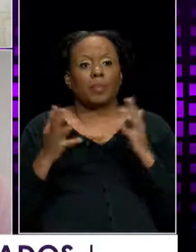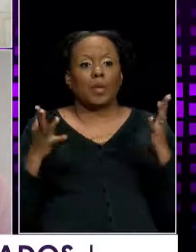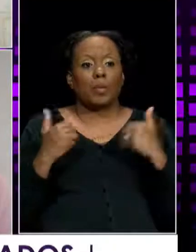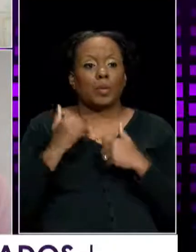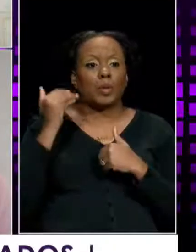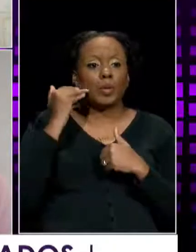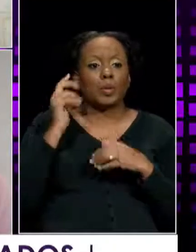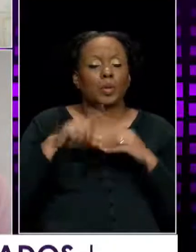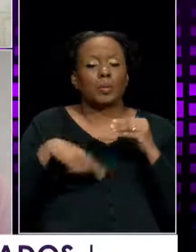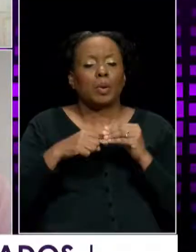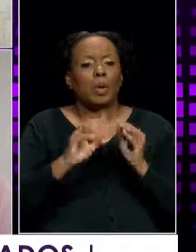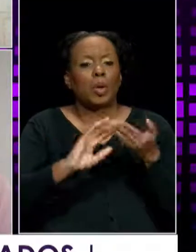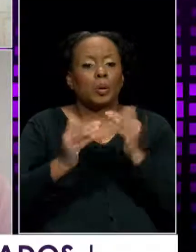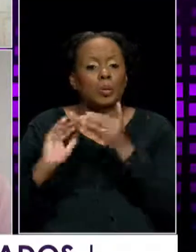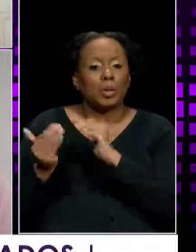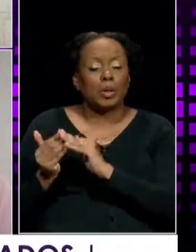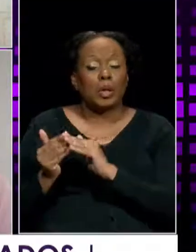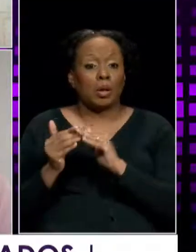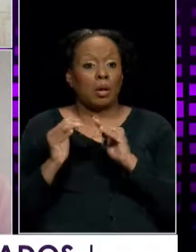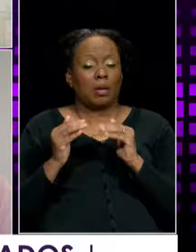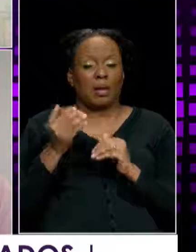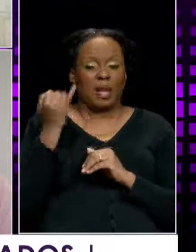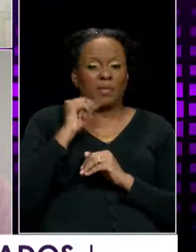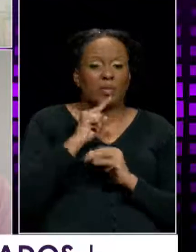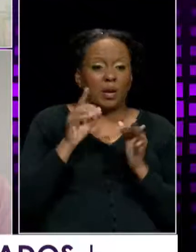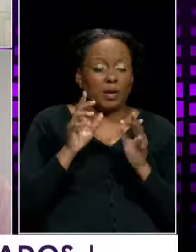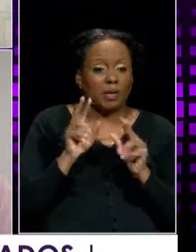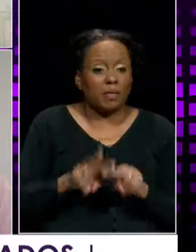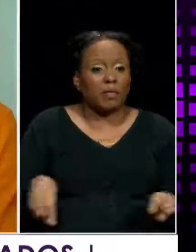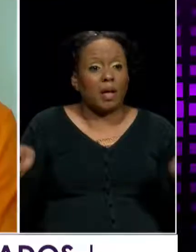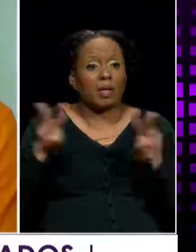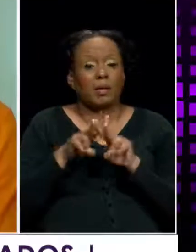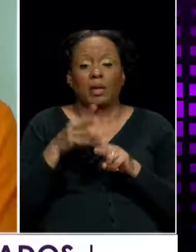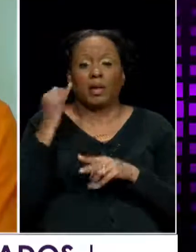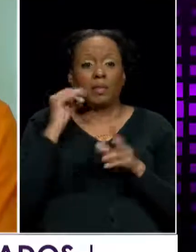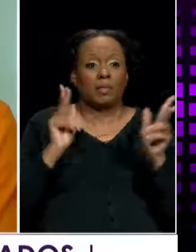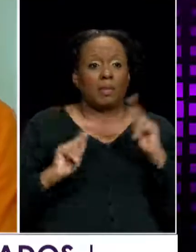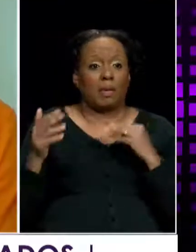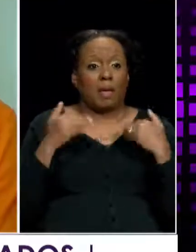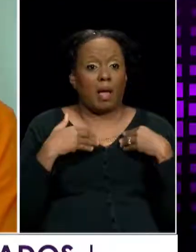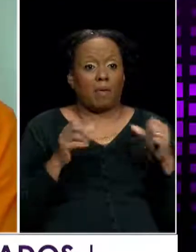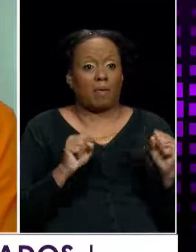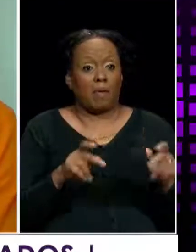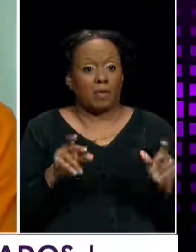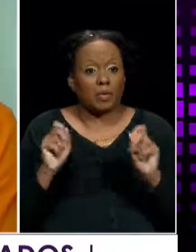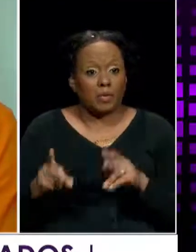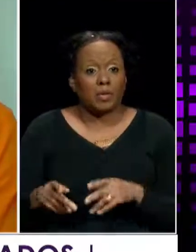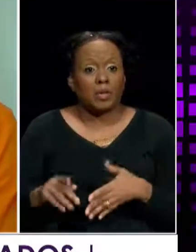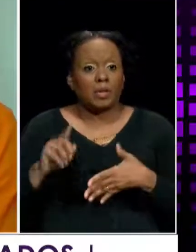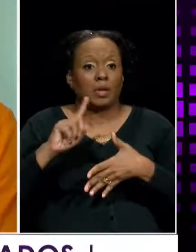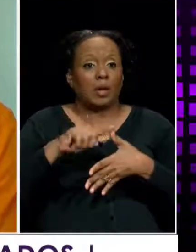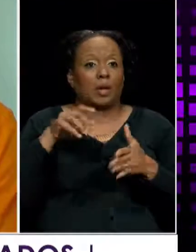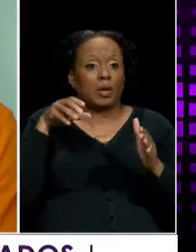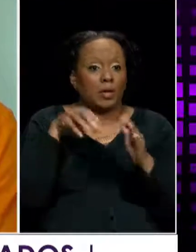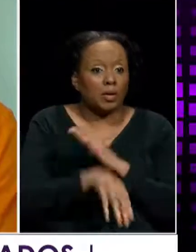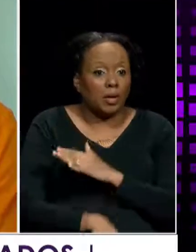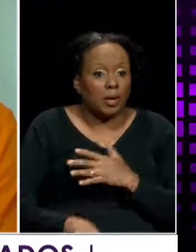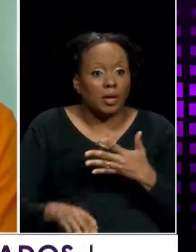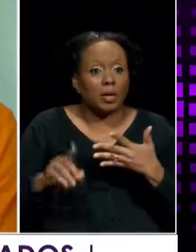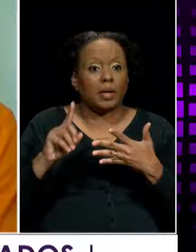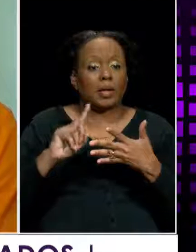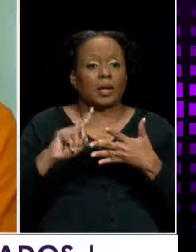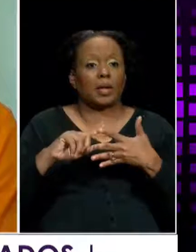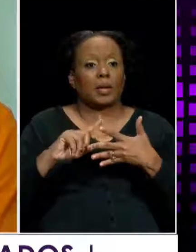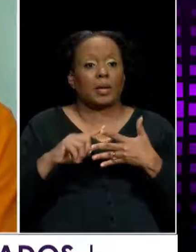in communities helping to provide young persons with other opportunities. So there's crime and violence, there's deviant behavior,